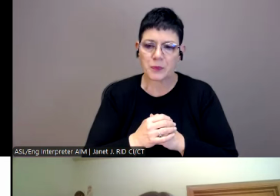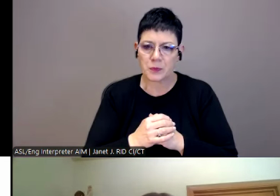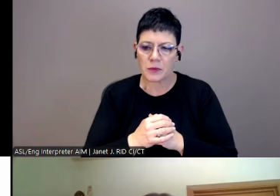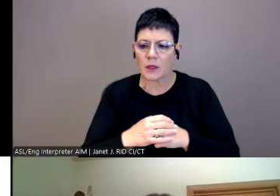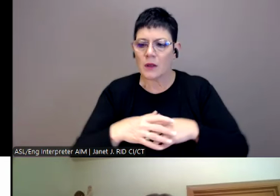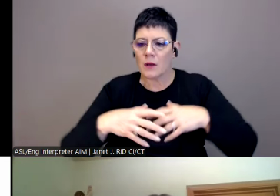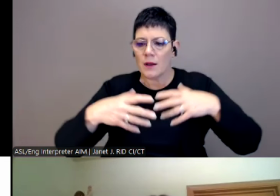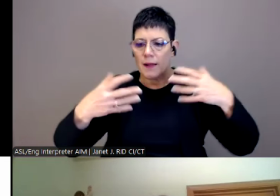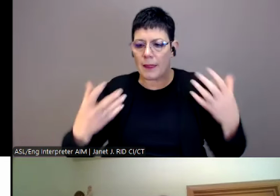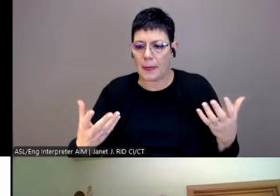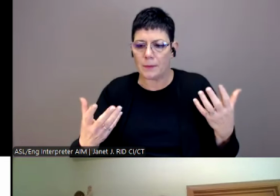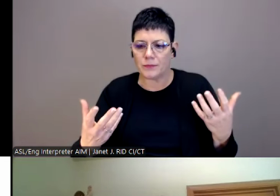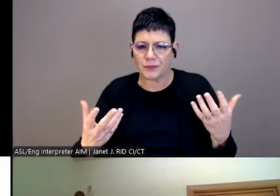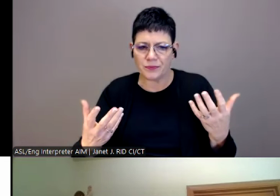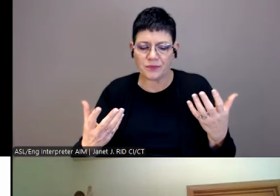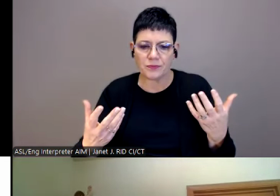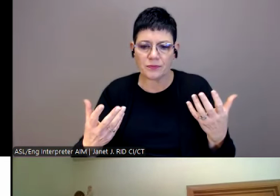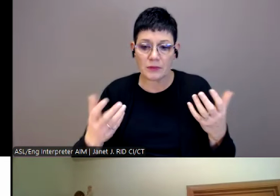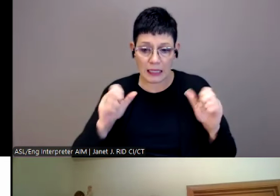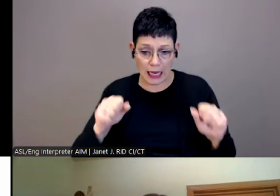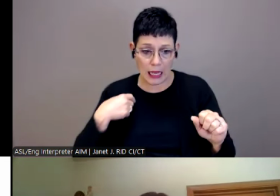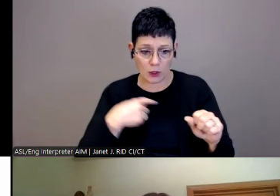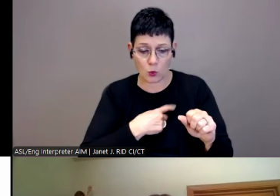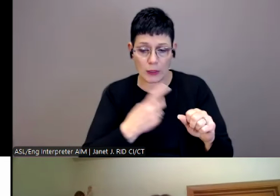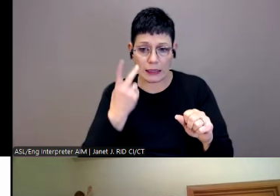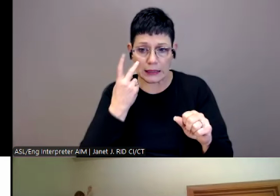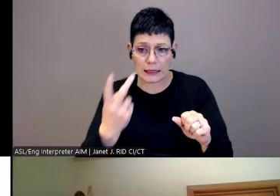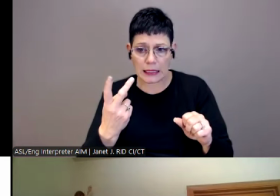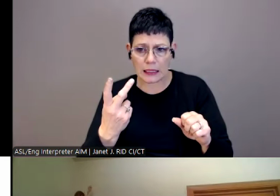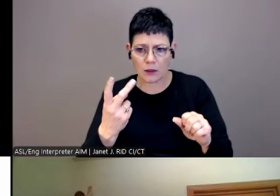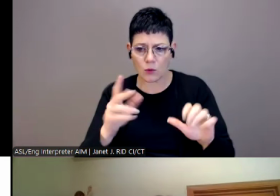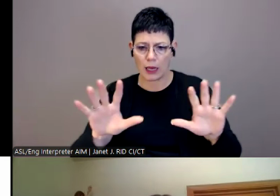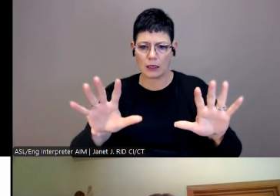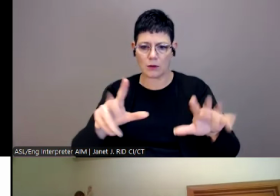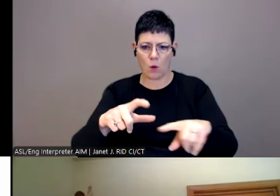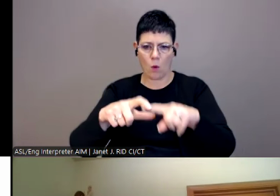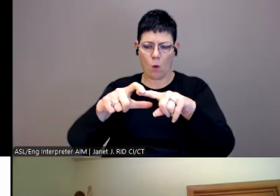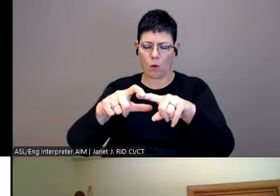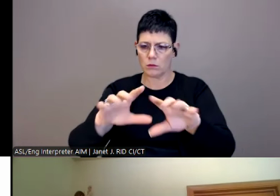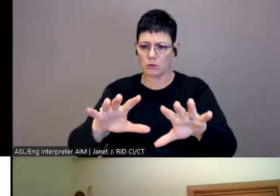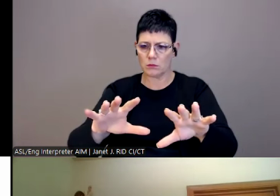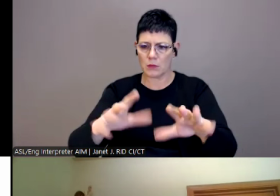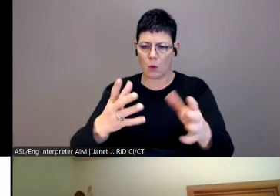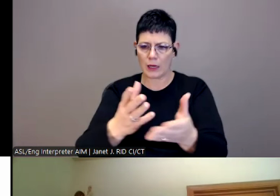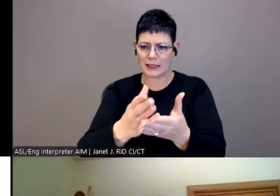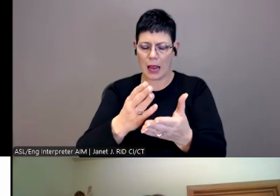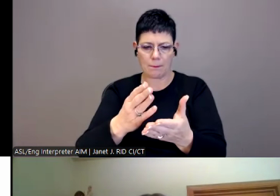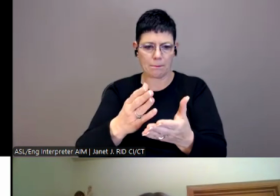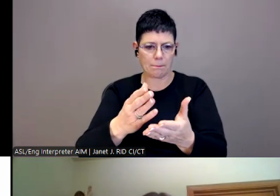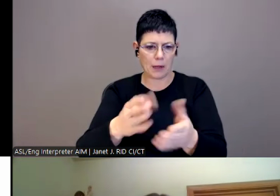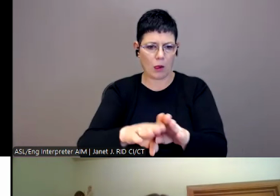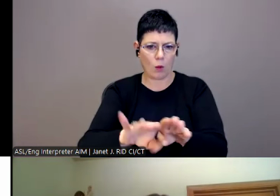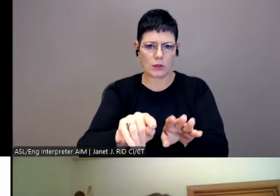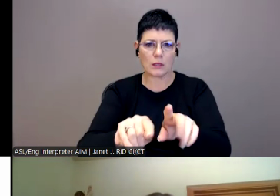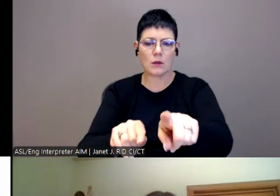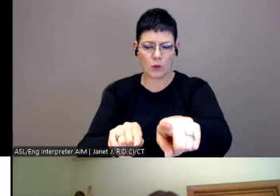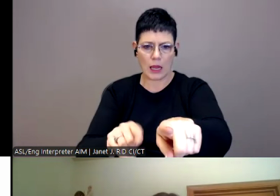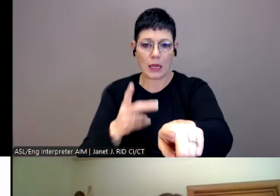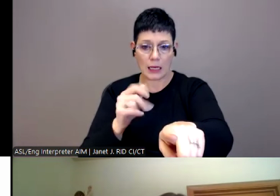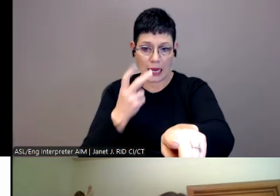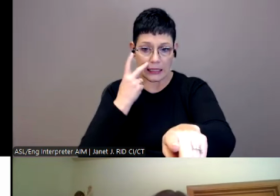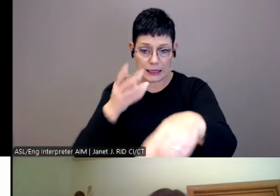So are we able to see, you know what? I don't want to stop the poll too early. I don't know if we're able to see the responses